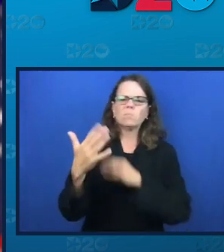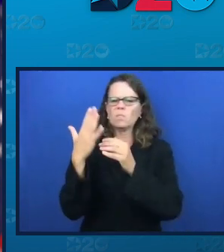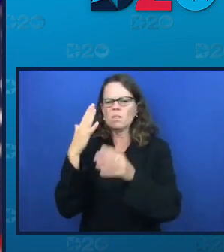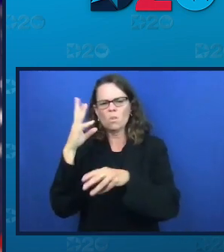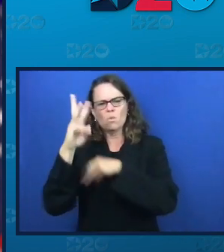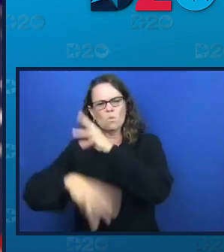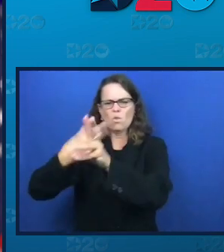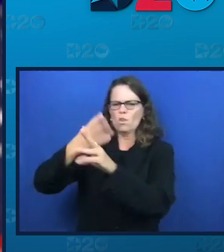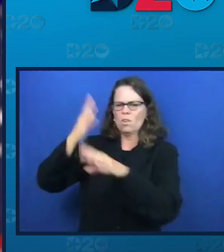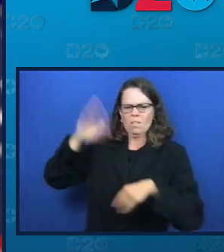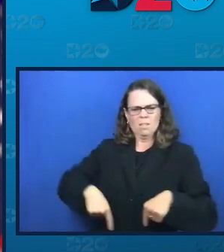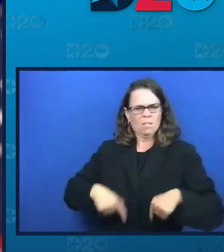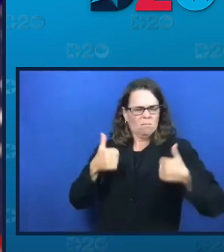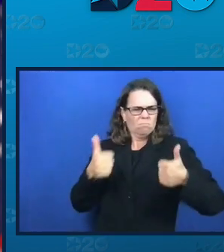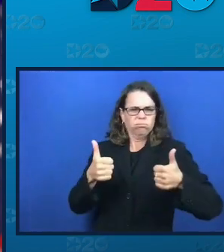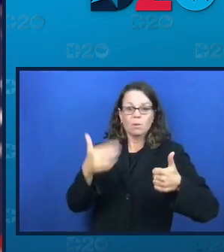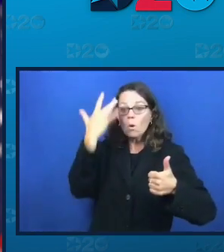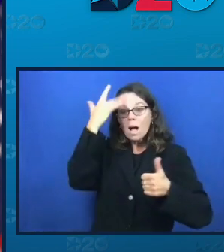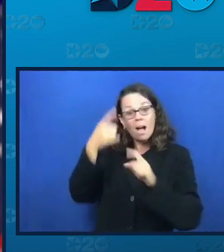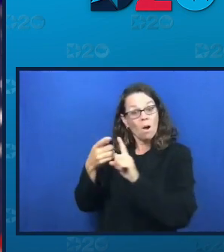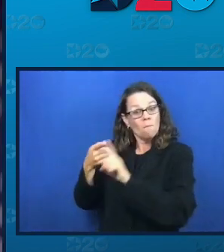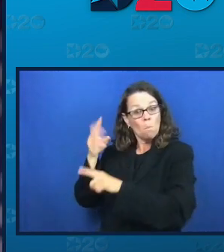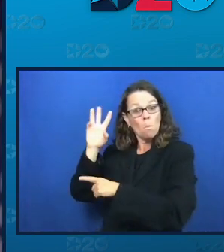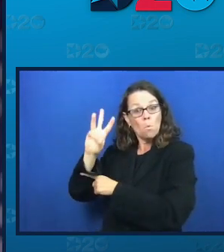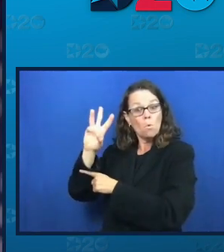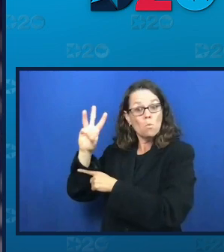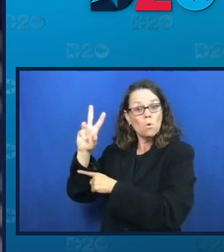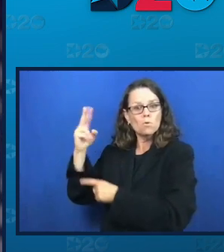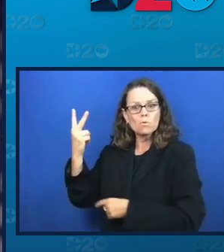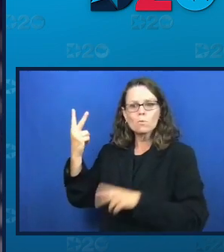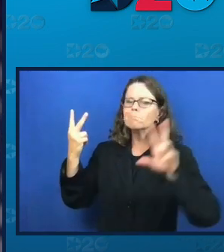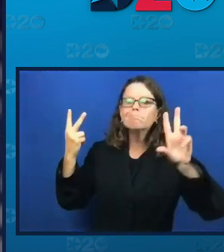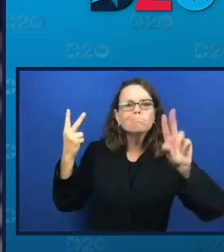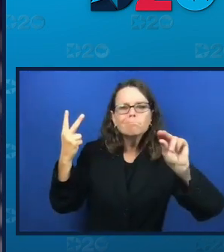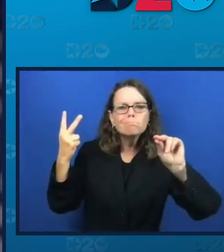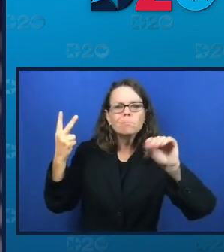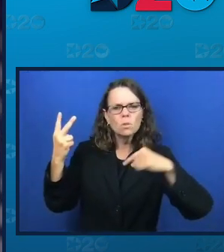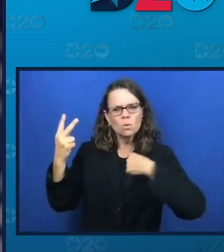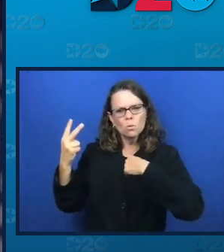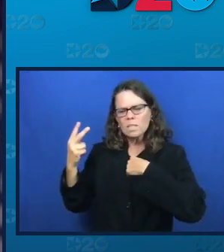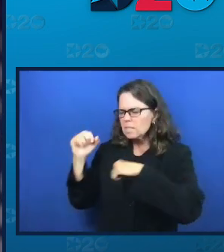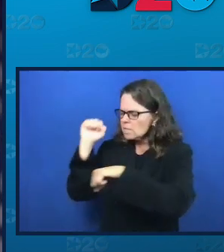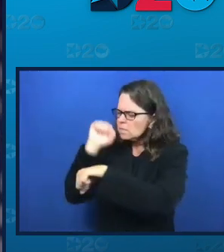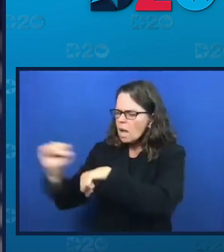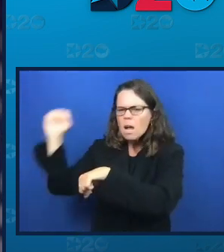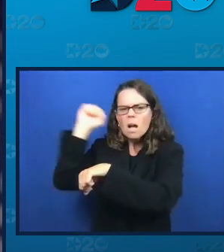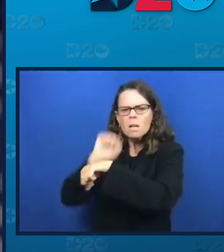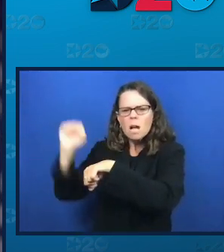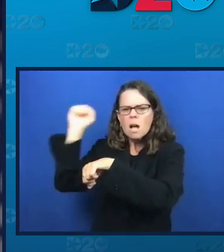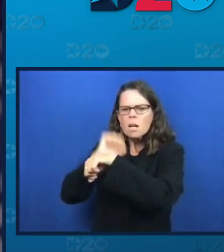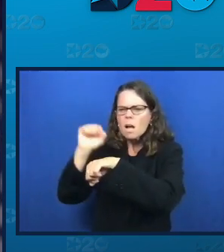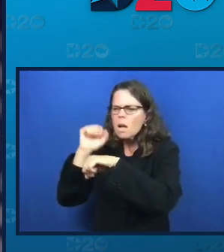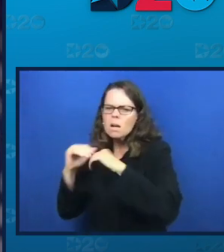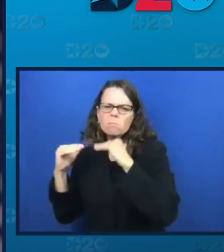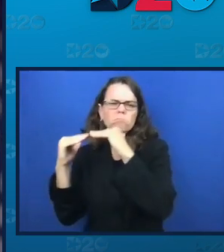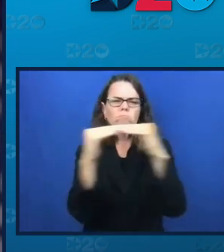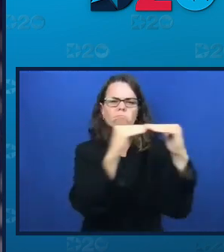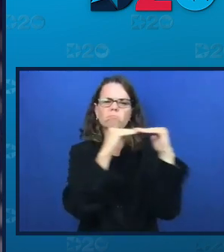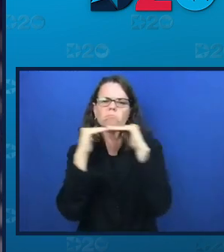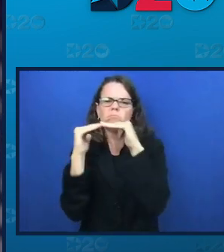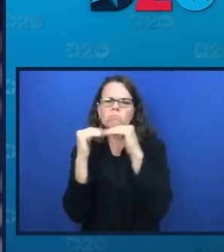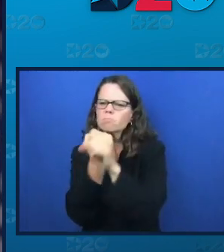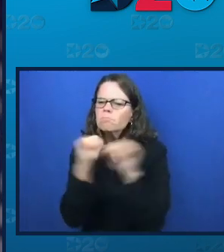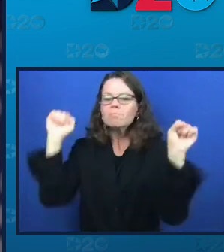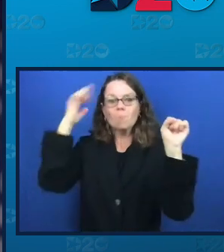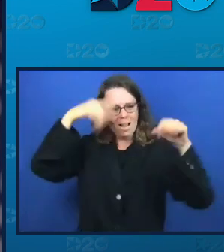for freedom, democracy, and equality. My favorite childhood book was called Johnny Tremaine, about a Boston